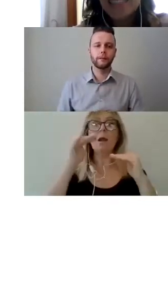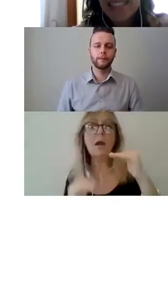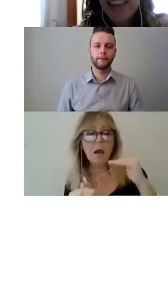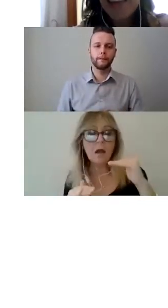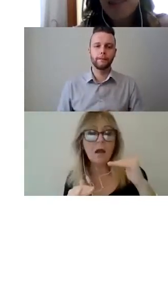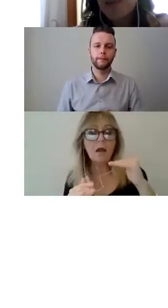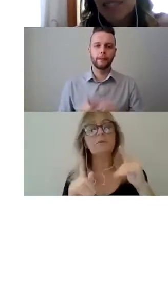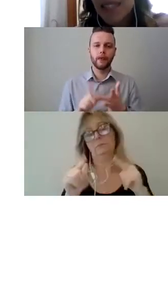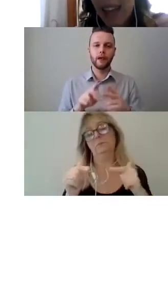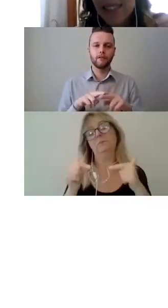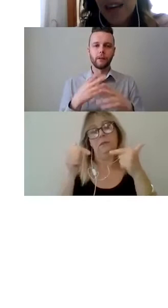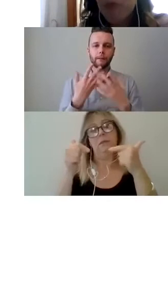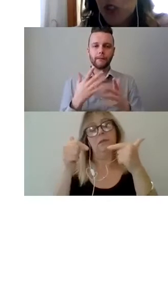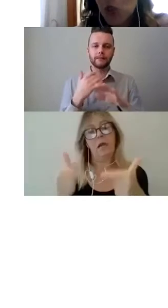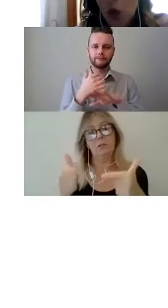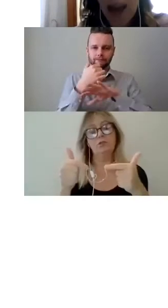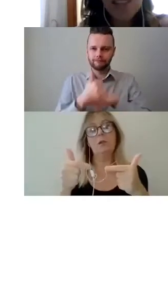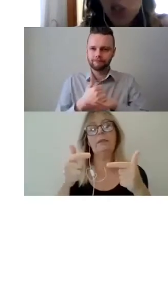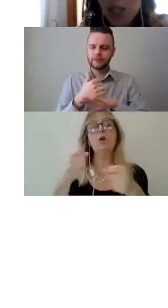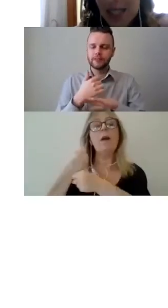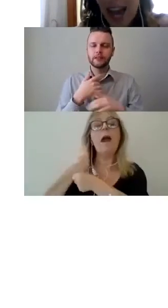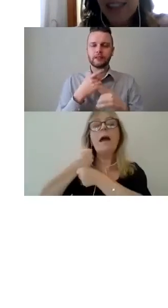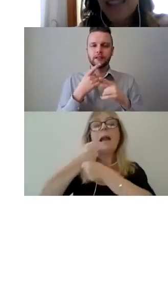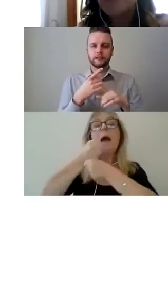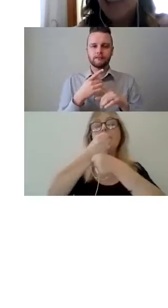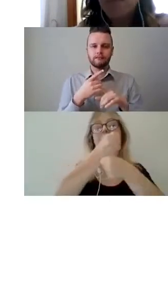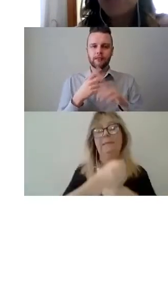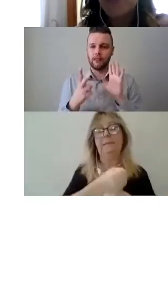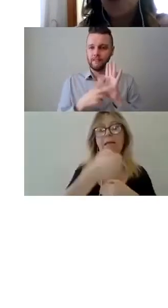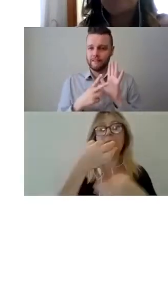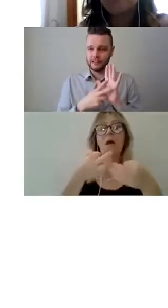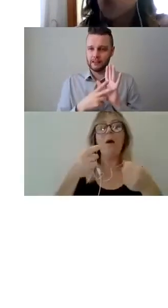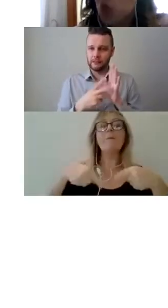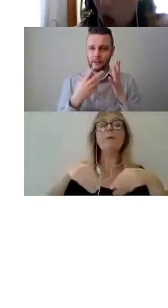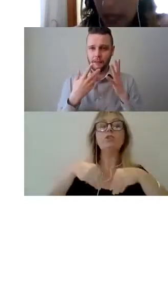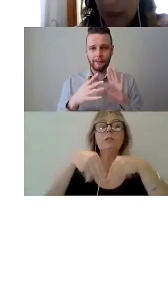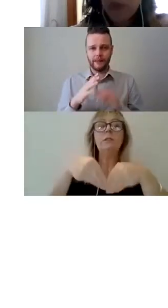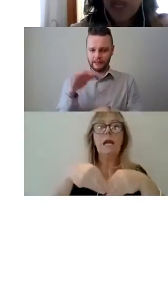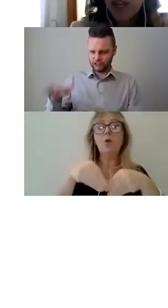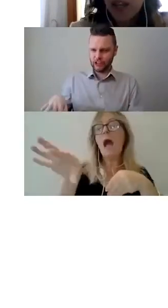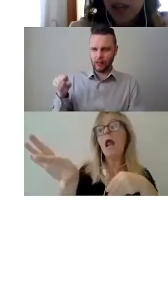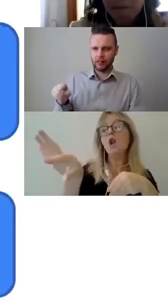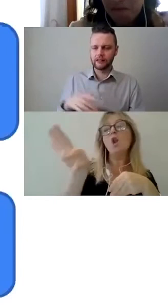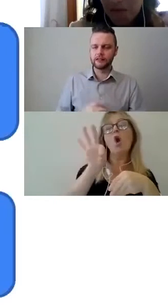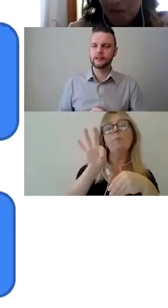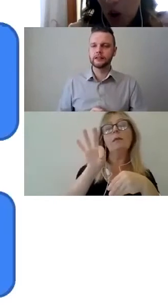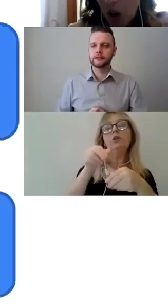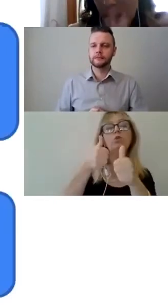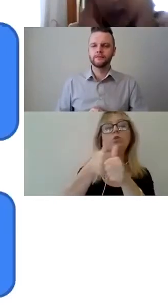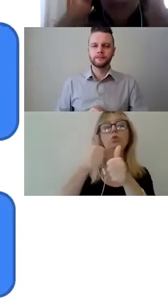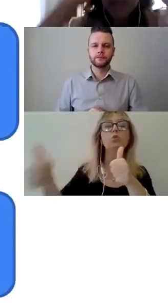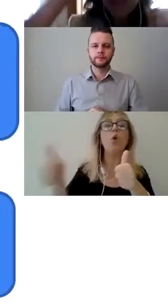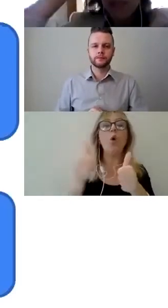if we have established that the victim is a child? So as soon as an accompanied